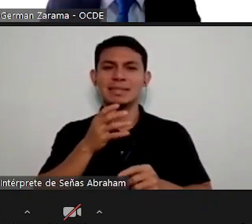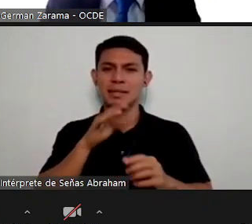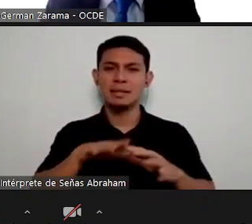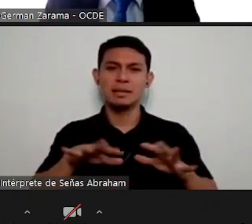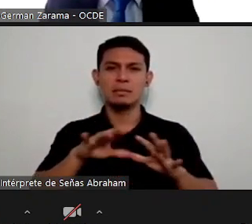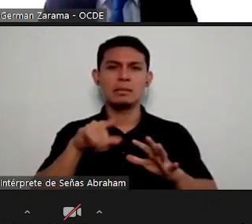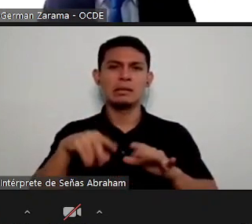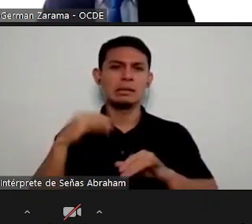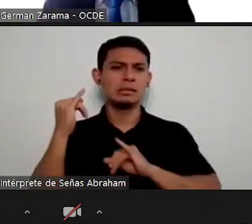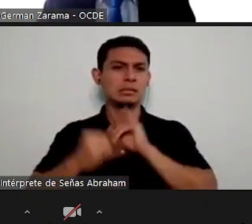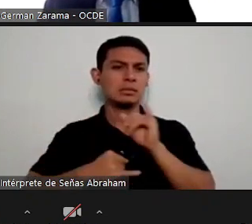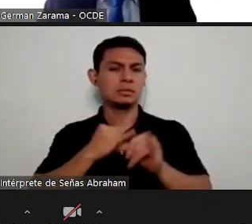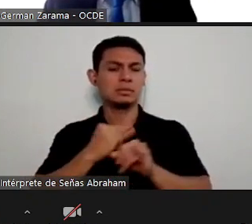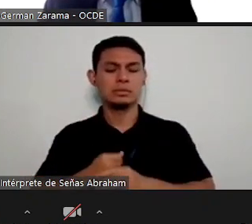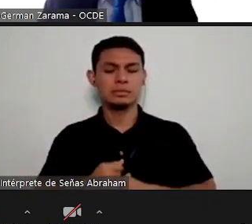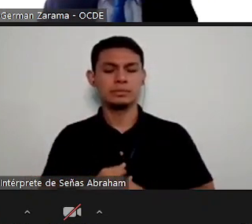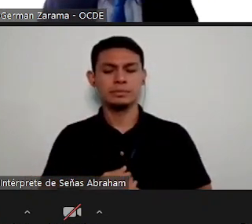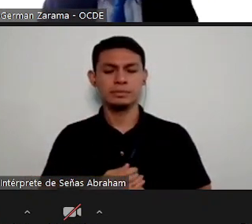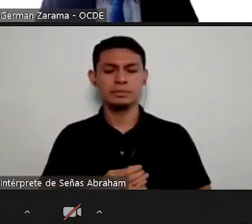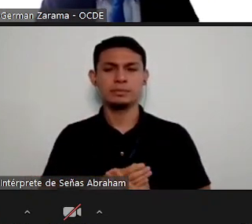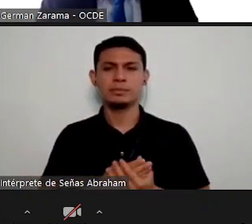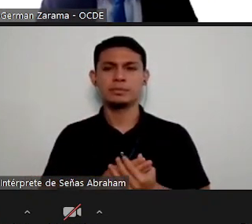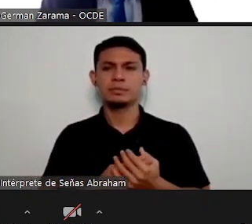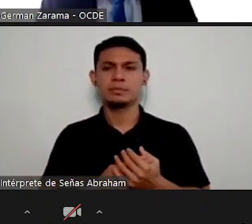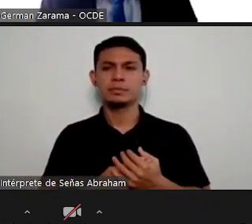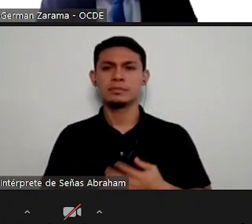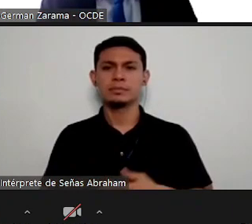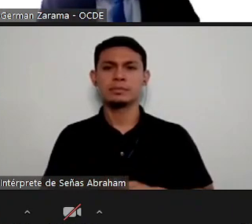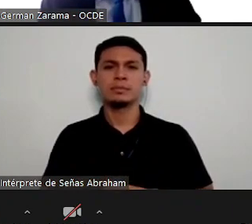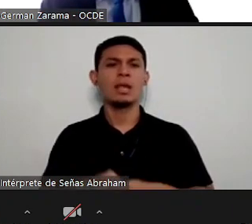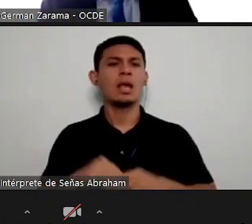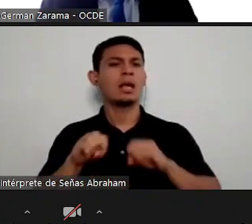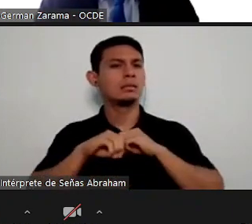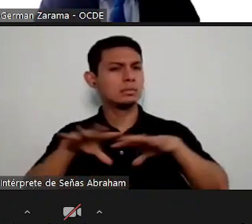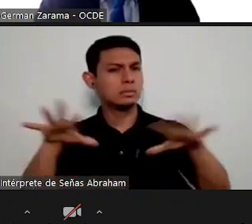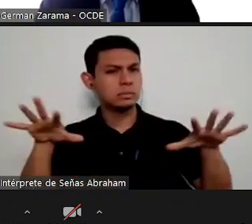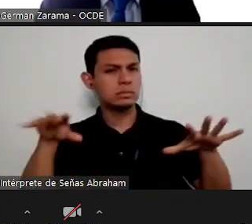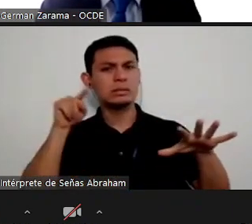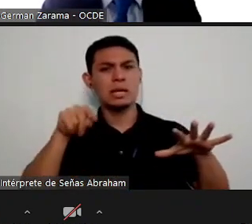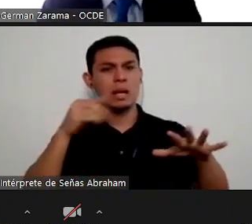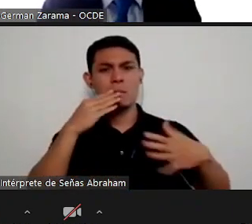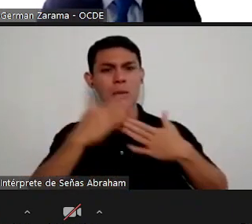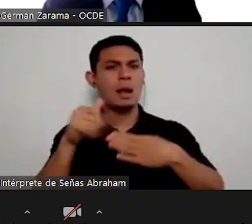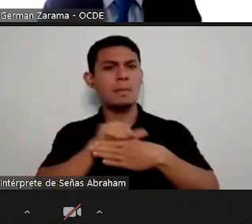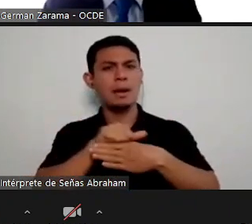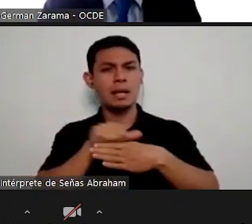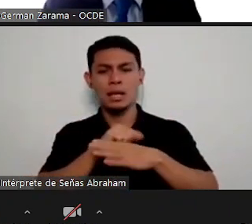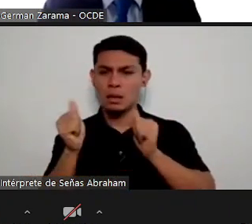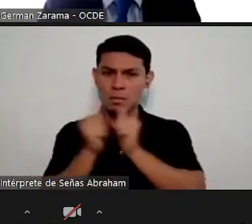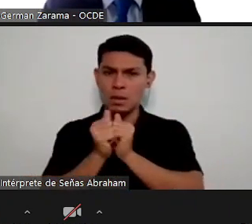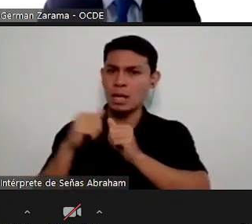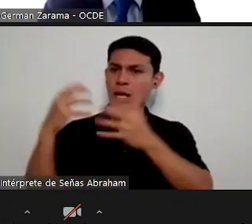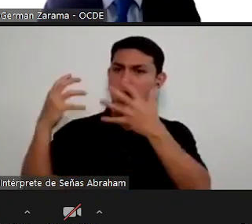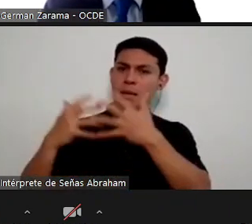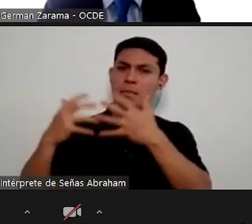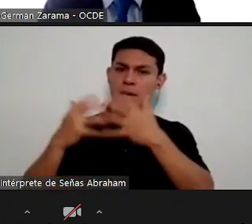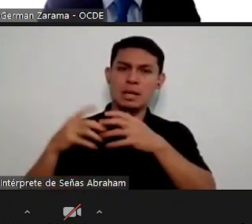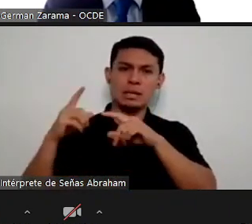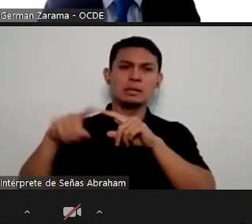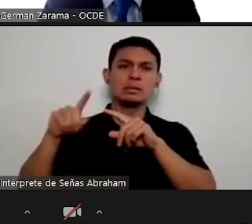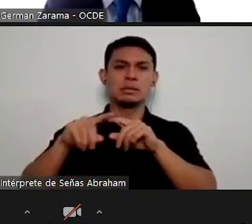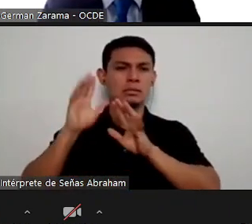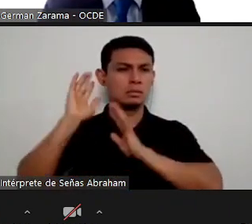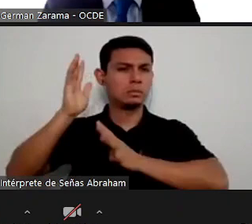like class for example we have uh there's a church from this international institution to disseminate this best practices